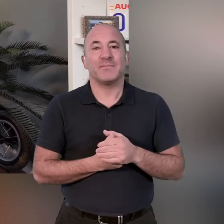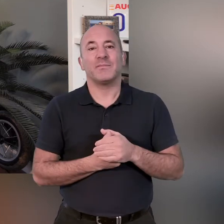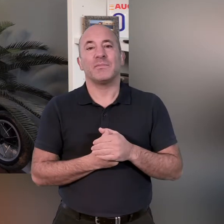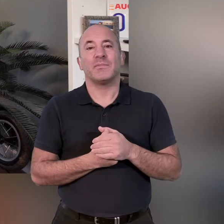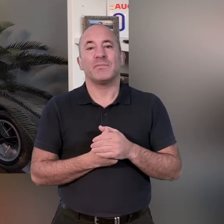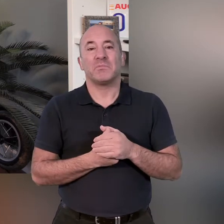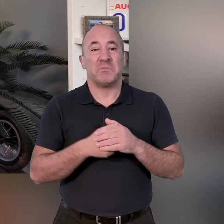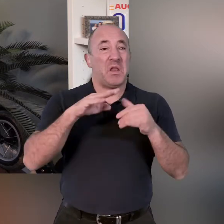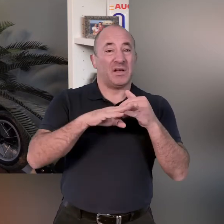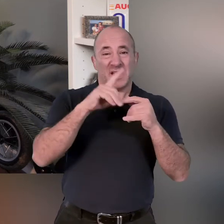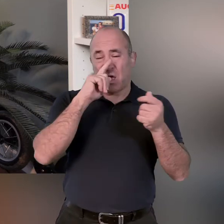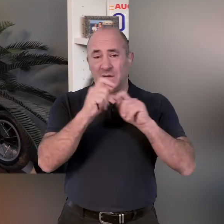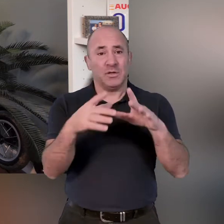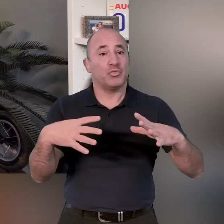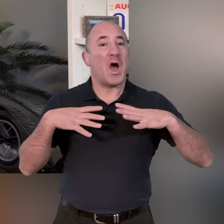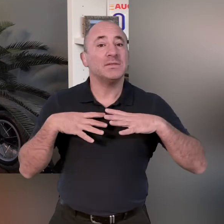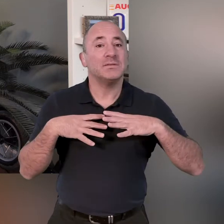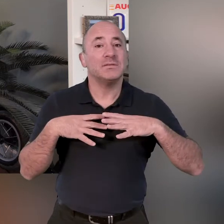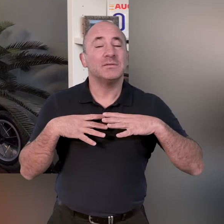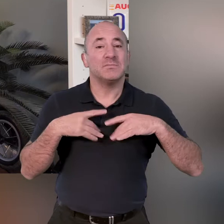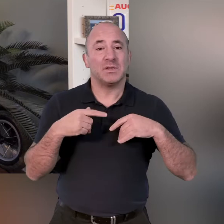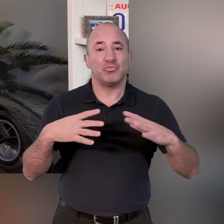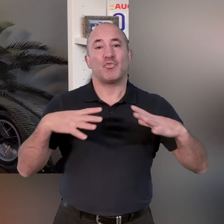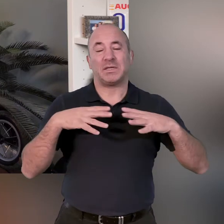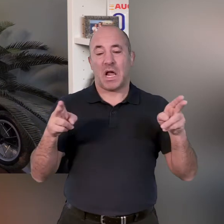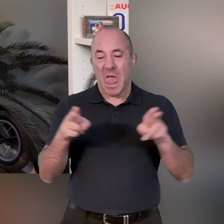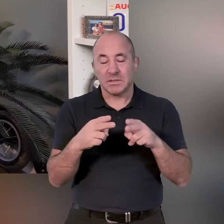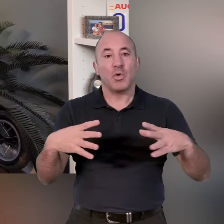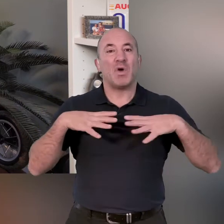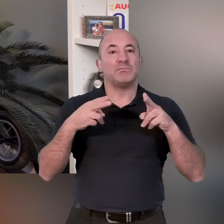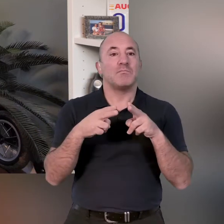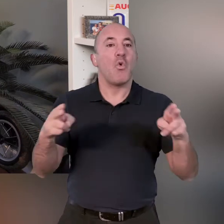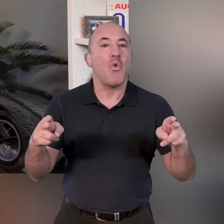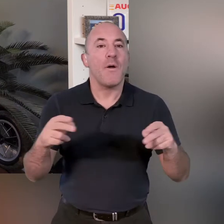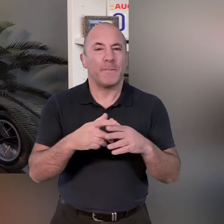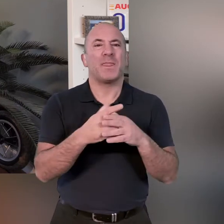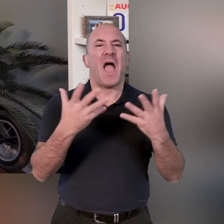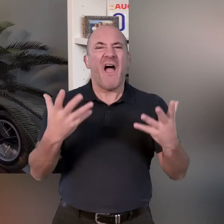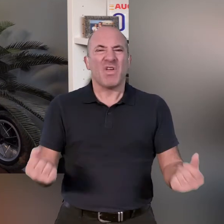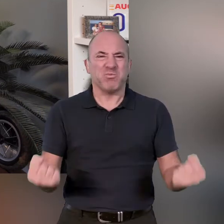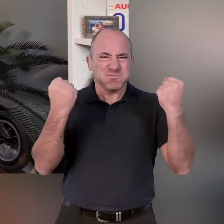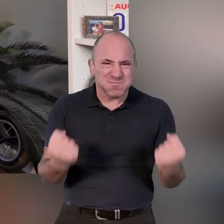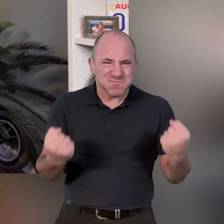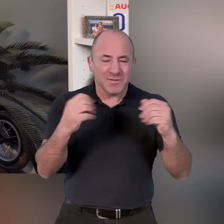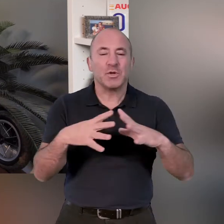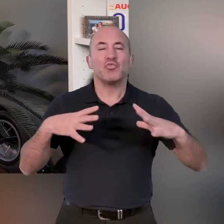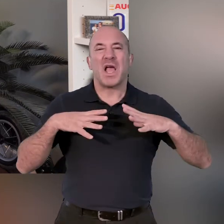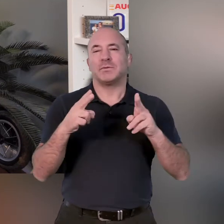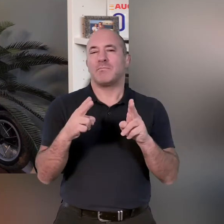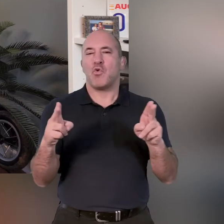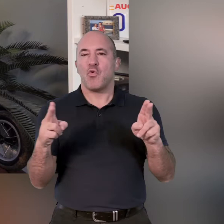reps, and the last thing you can do is adjust the rest, so you can have more or less rest. Normally when you're lifting heavier weights, you want to rest a little bit